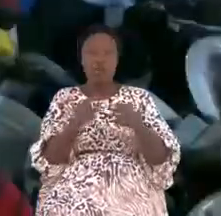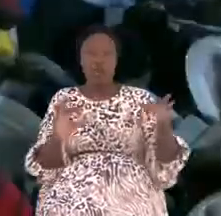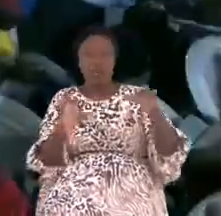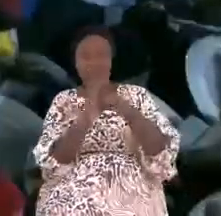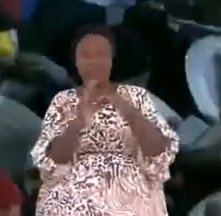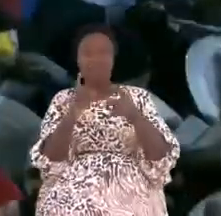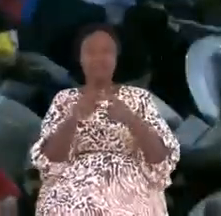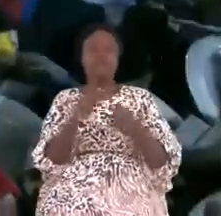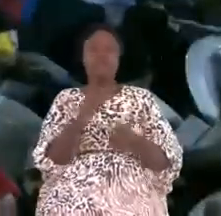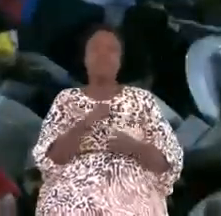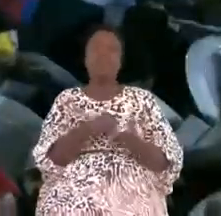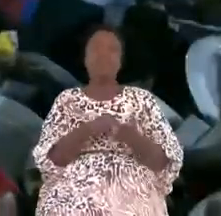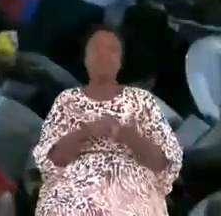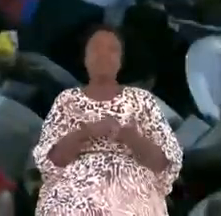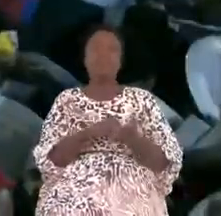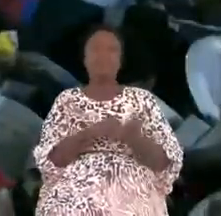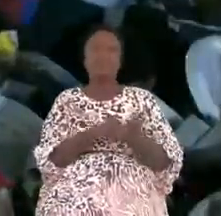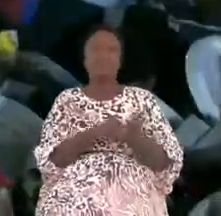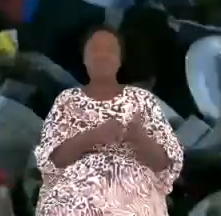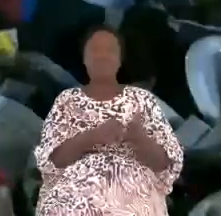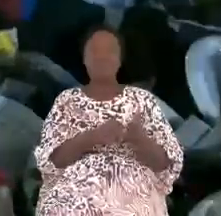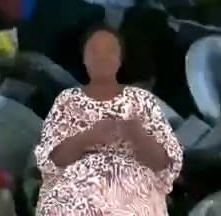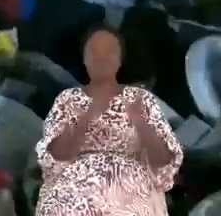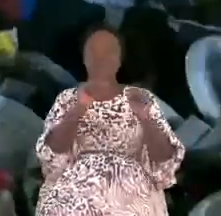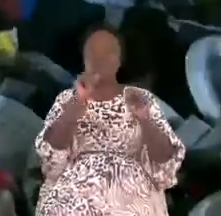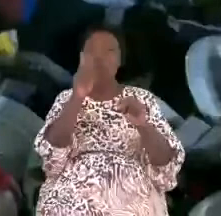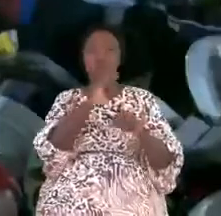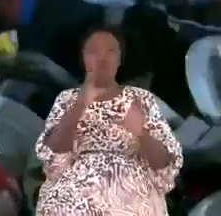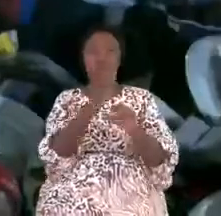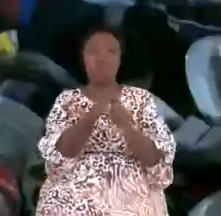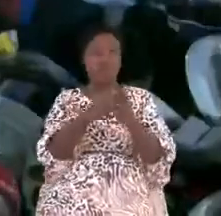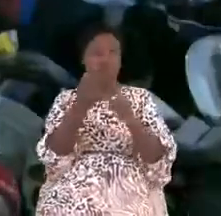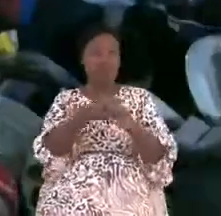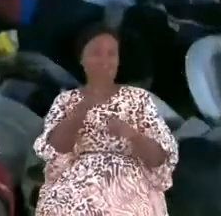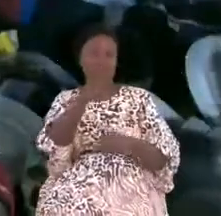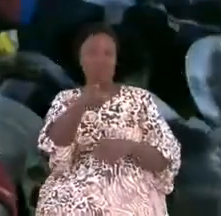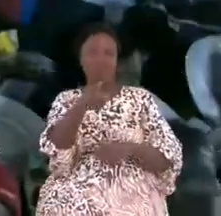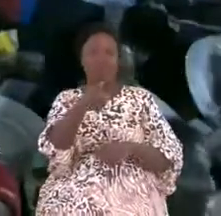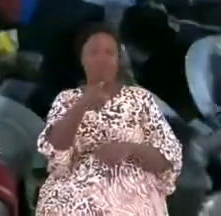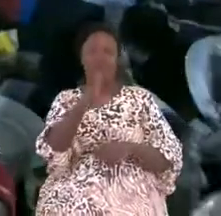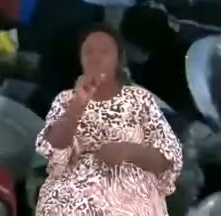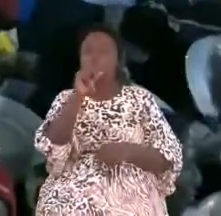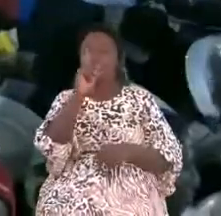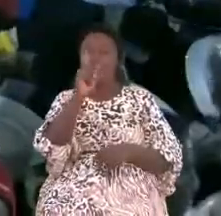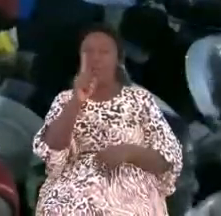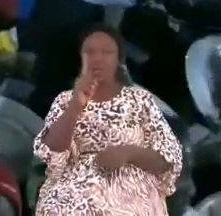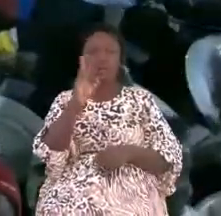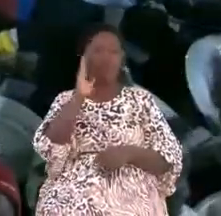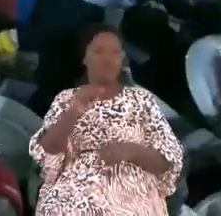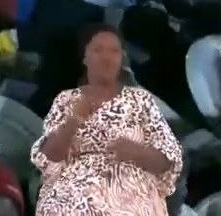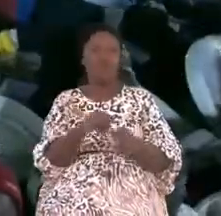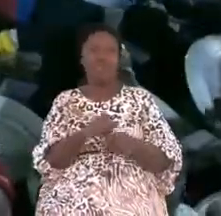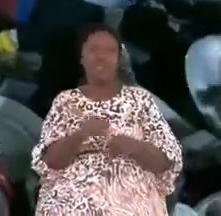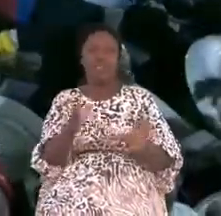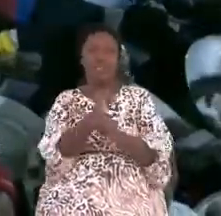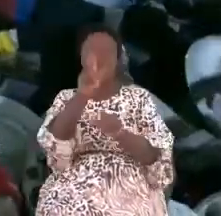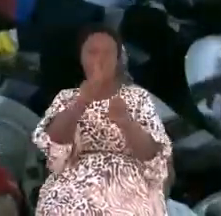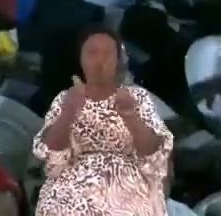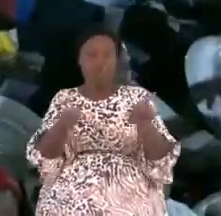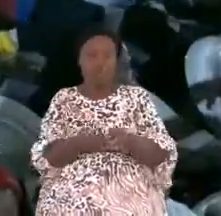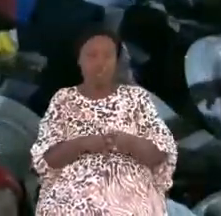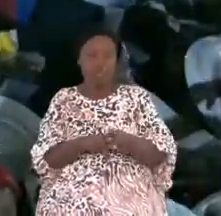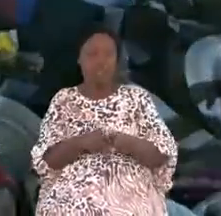it nobody will take it from you nobody will replace you there is